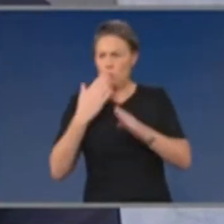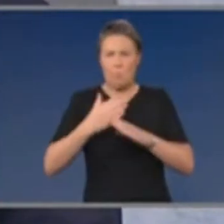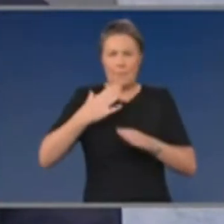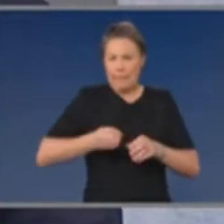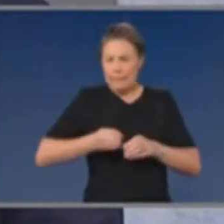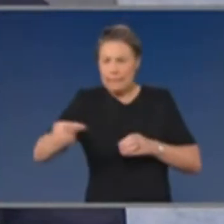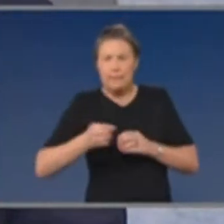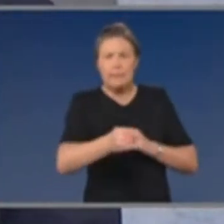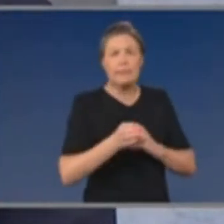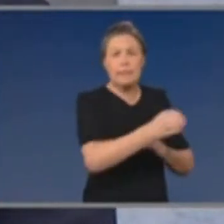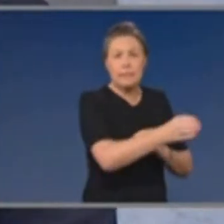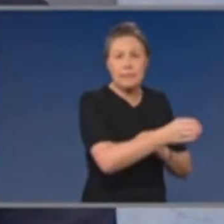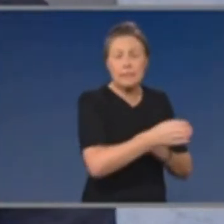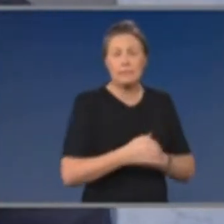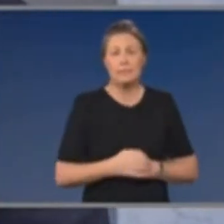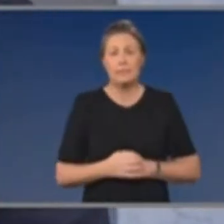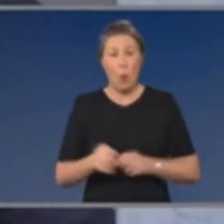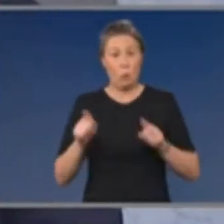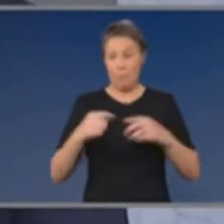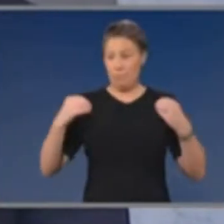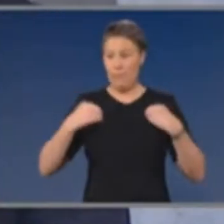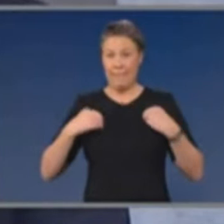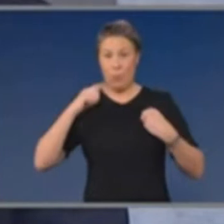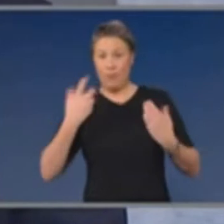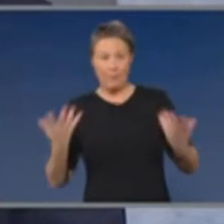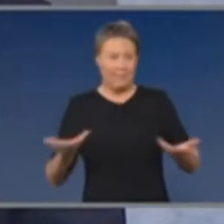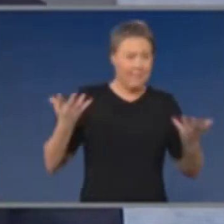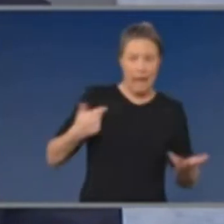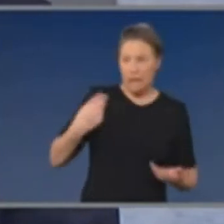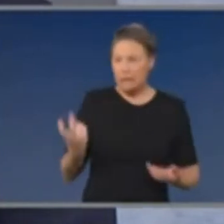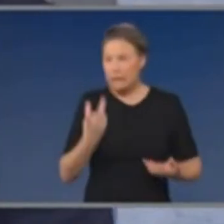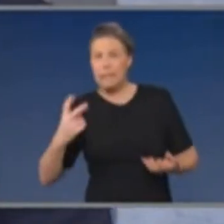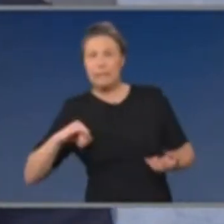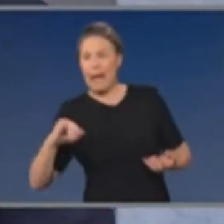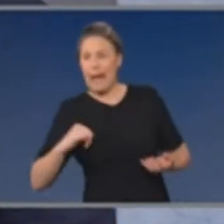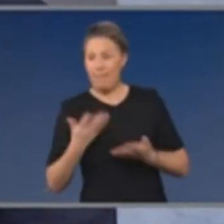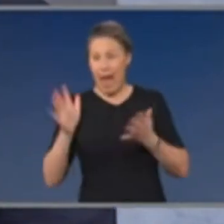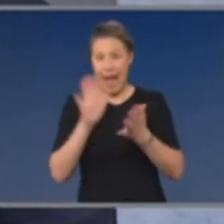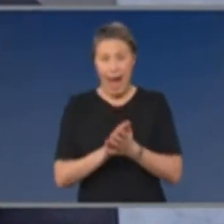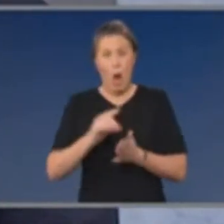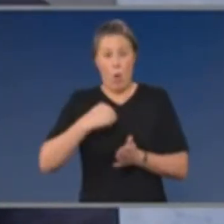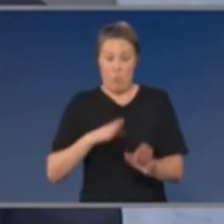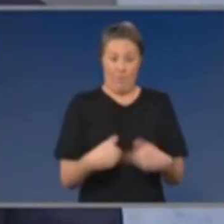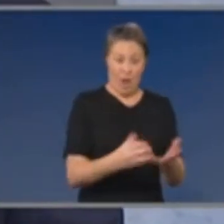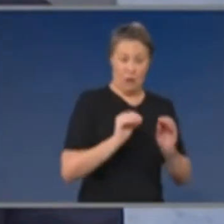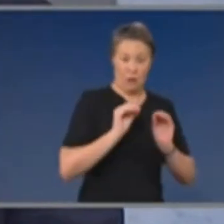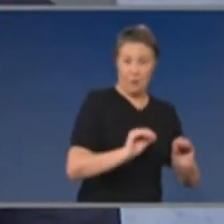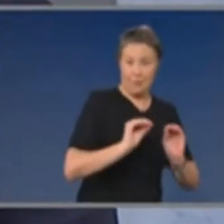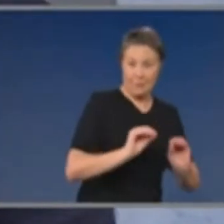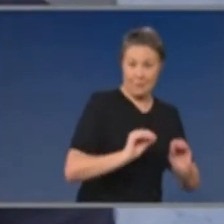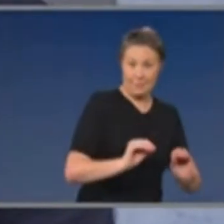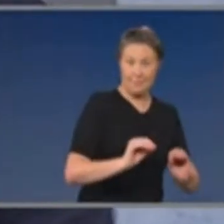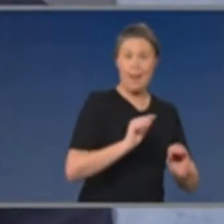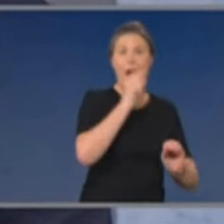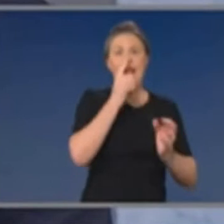trained for a job, and businesses who are looking for people to do those jobs. The way it's been done in the past, we don't believe